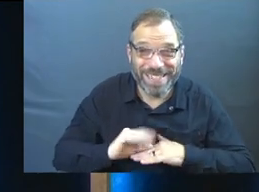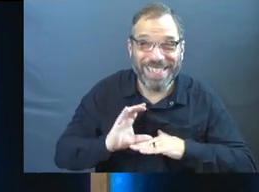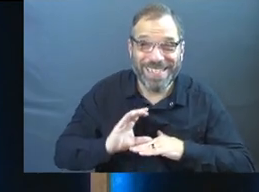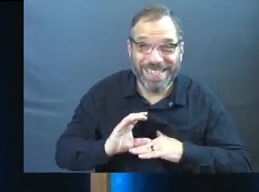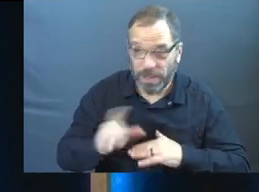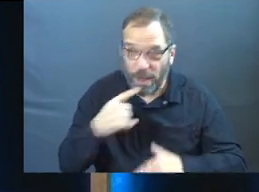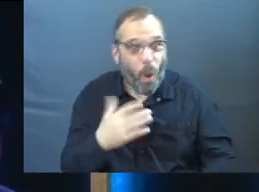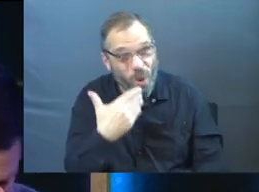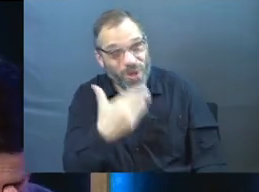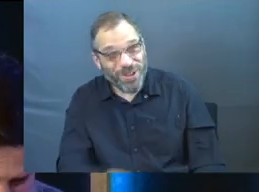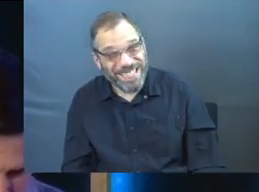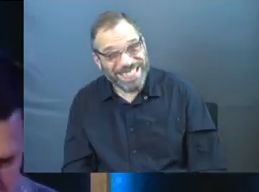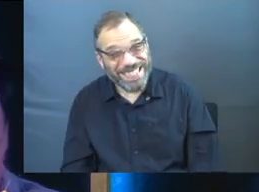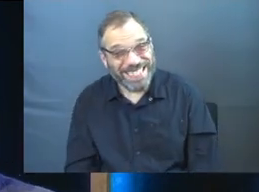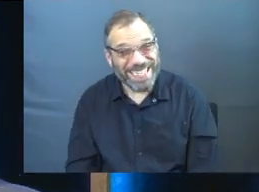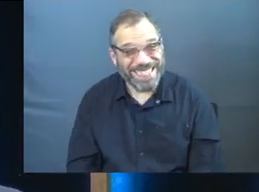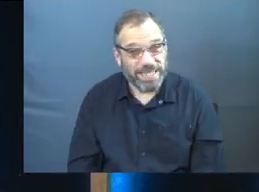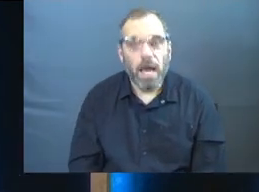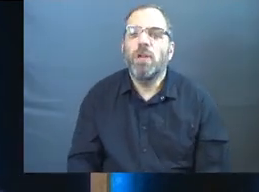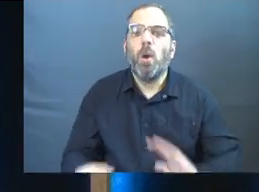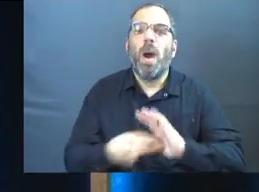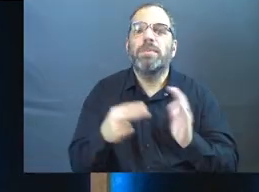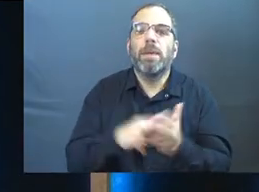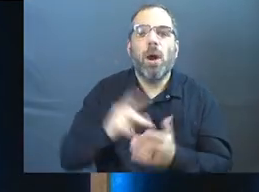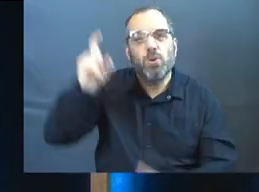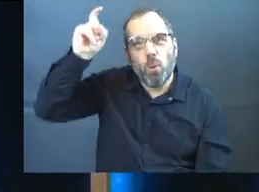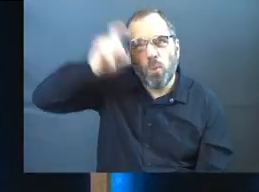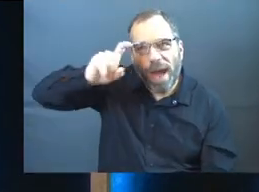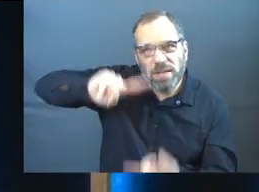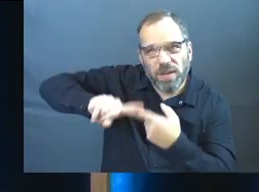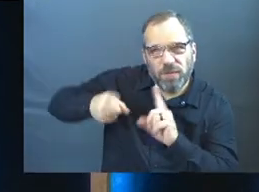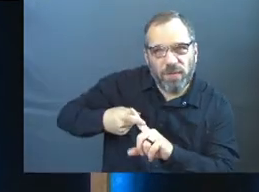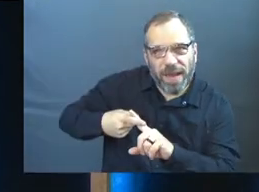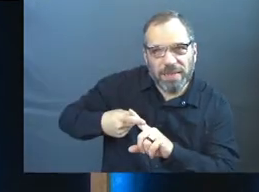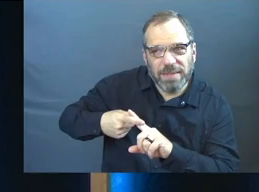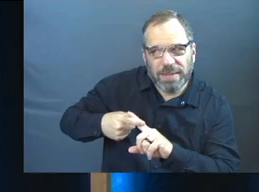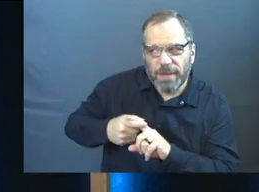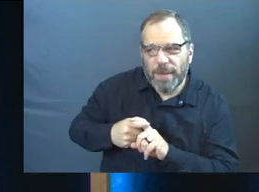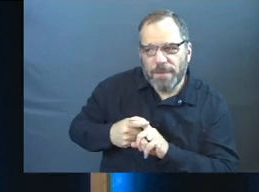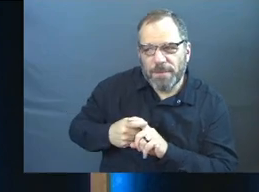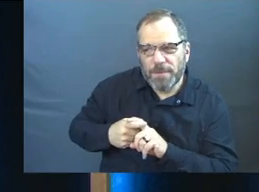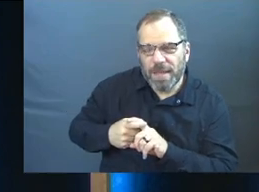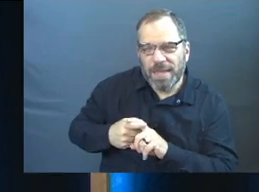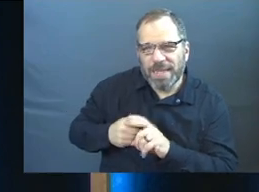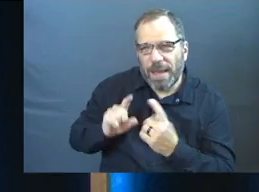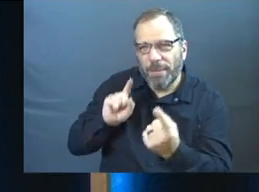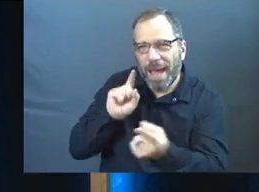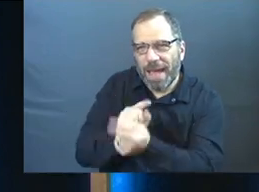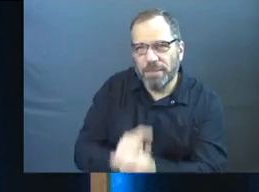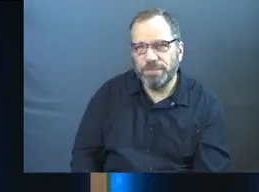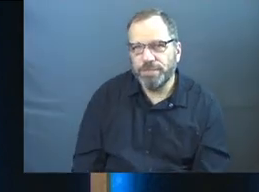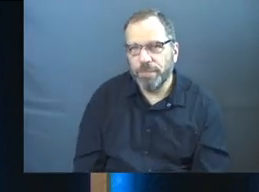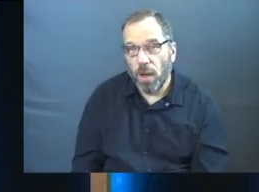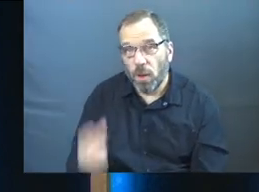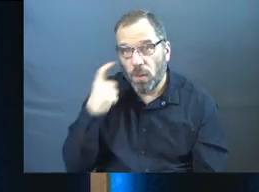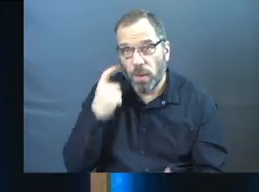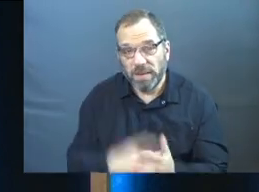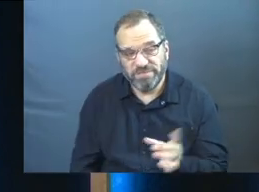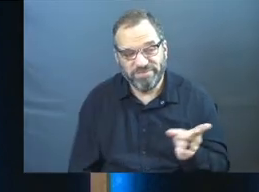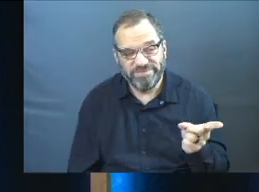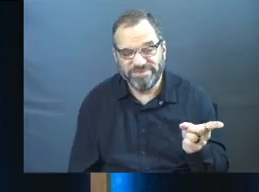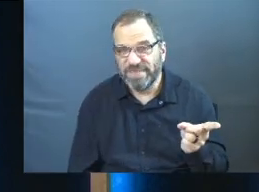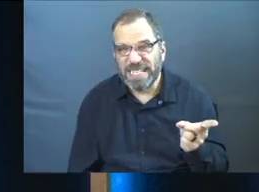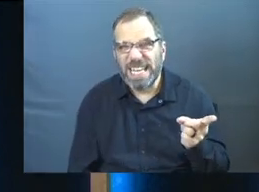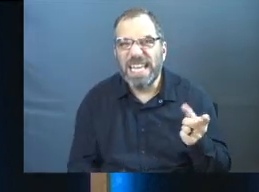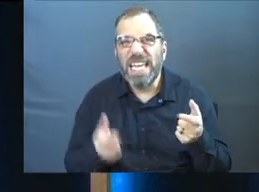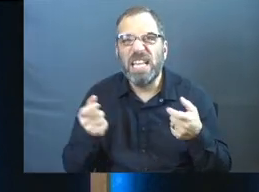They're great. I'm talking about your wise friends that might be able to come and say to you, we've noticed he seems